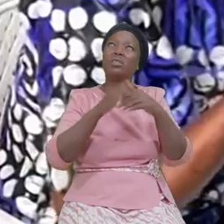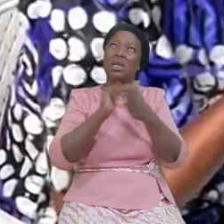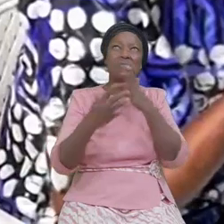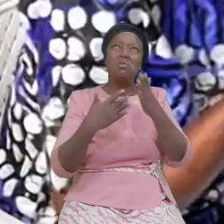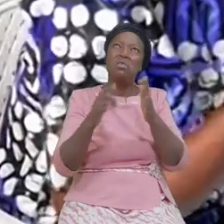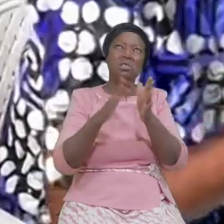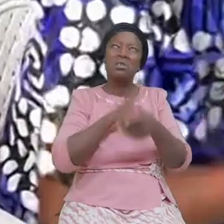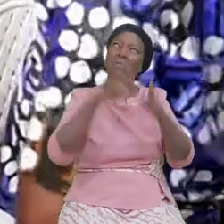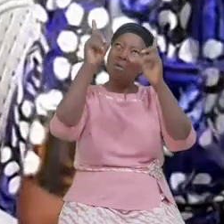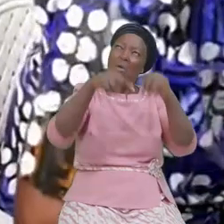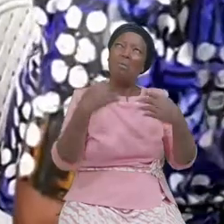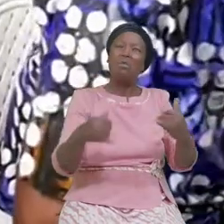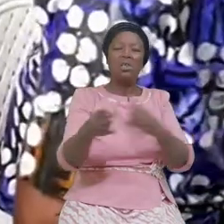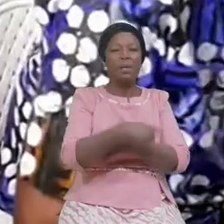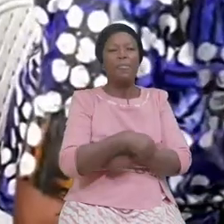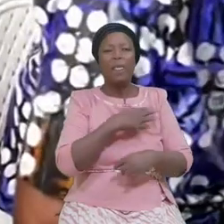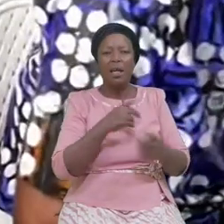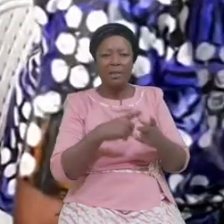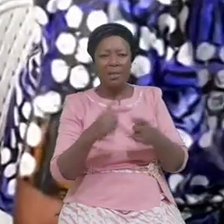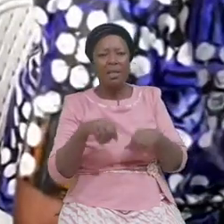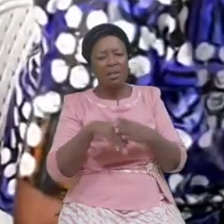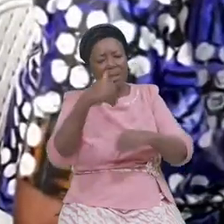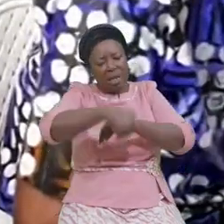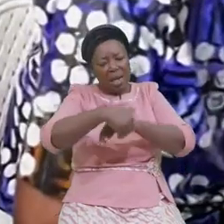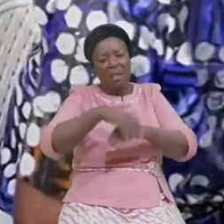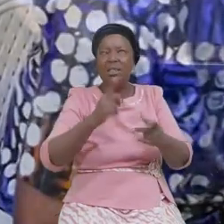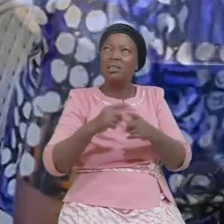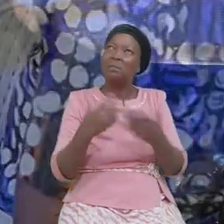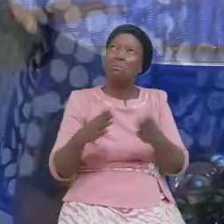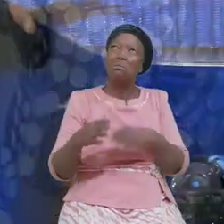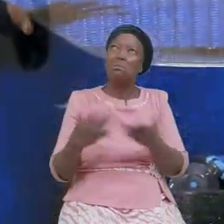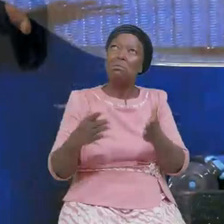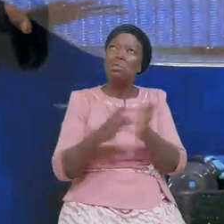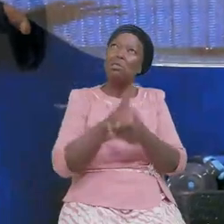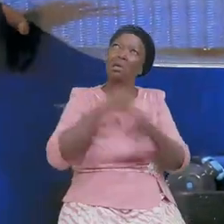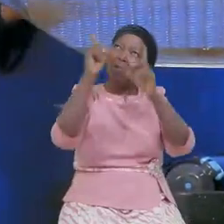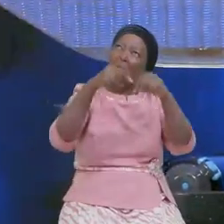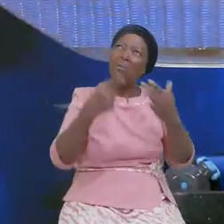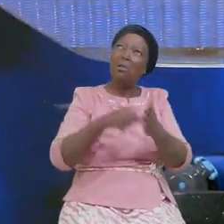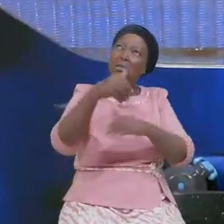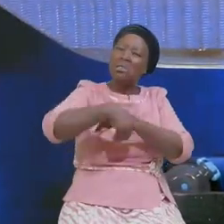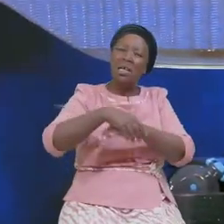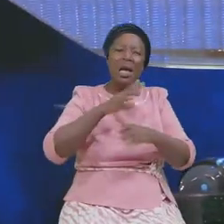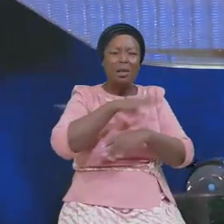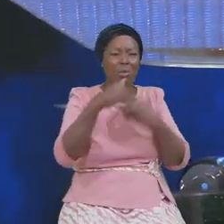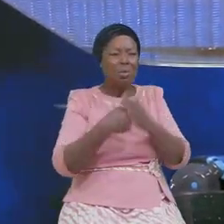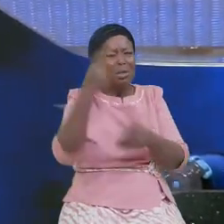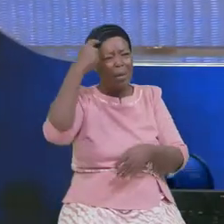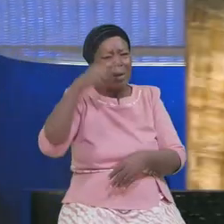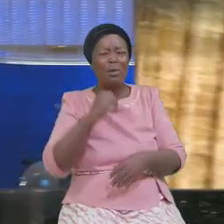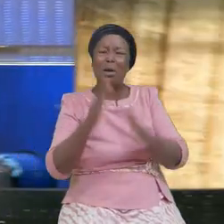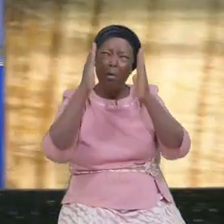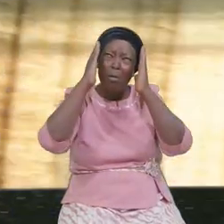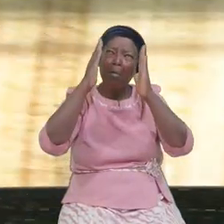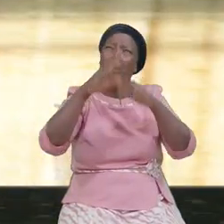come today. And then in the night, he may come in the night. And their minds were